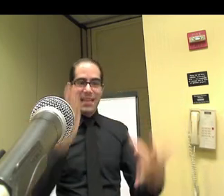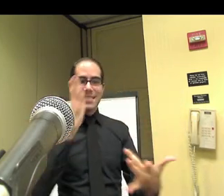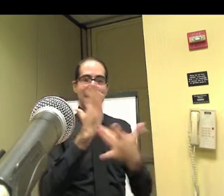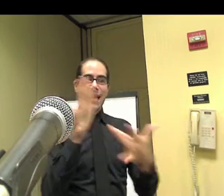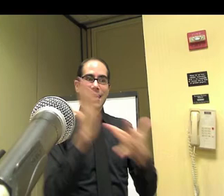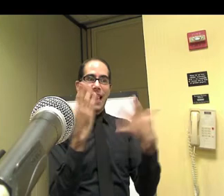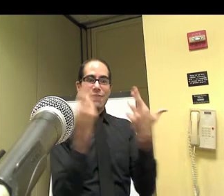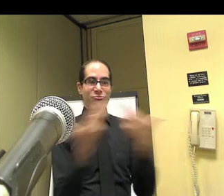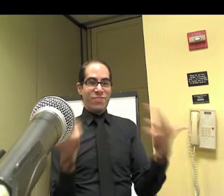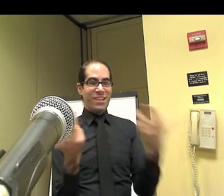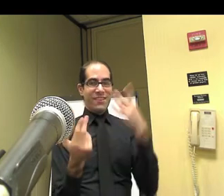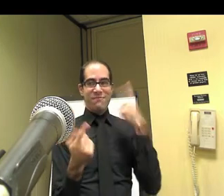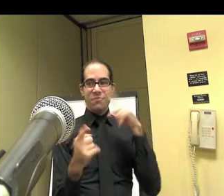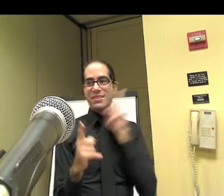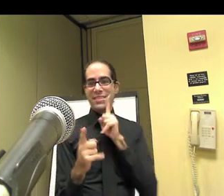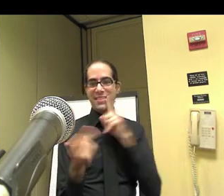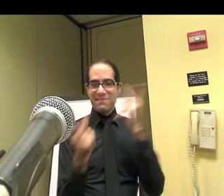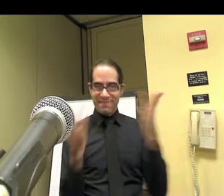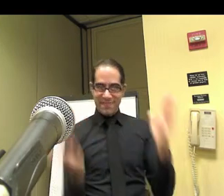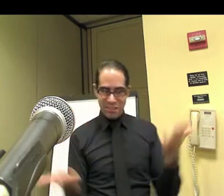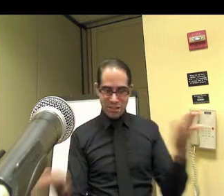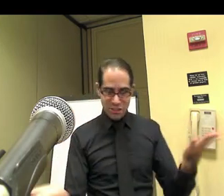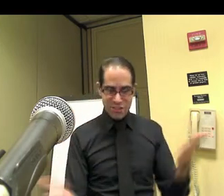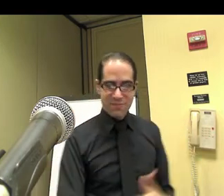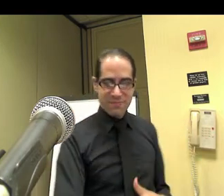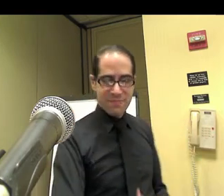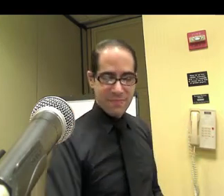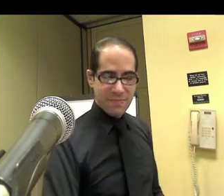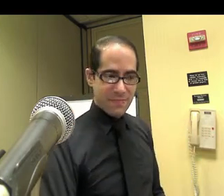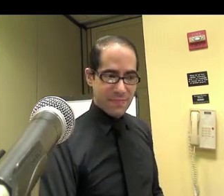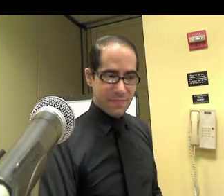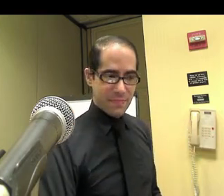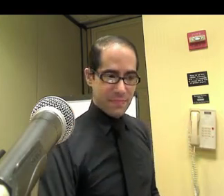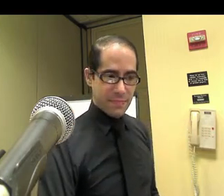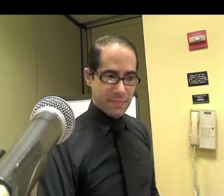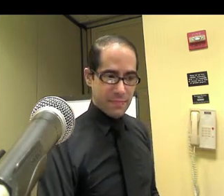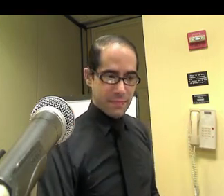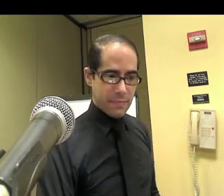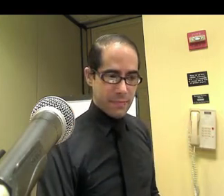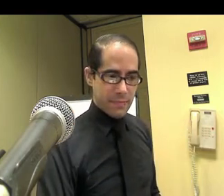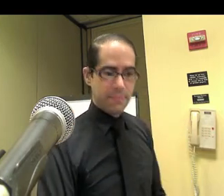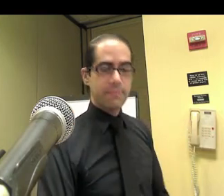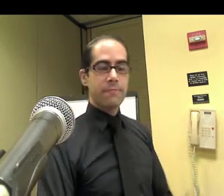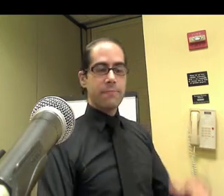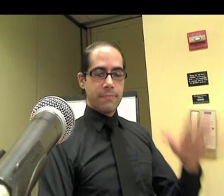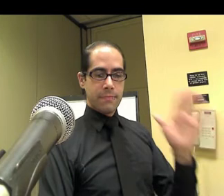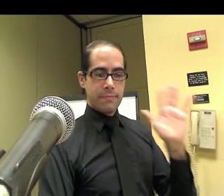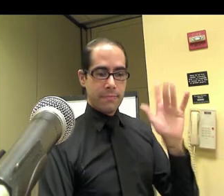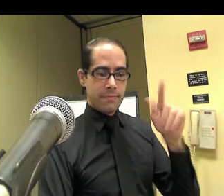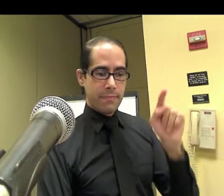Now, last but not least, the technology resources for deaf visitors.